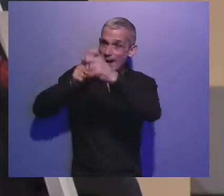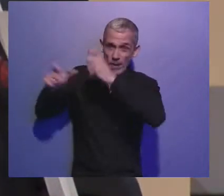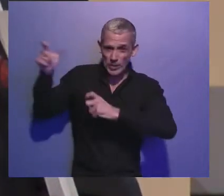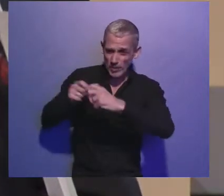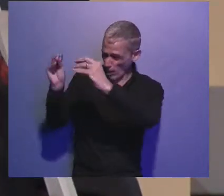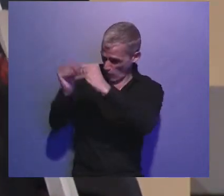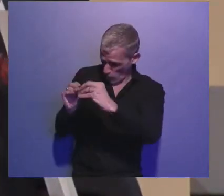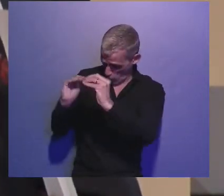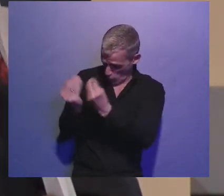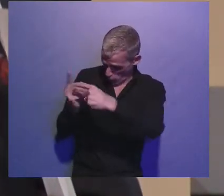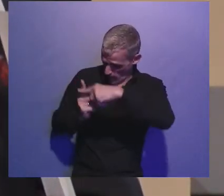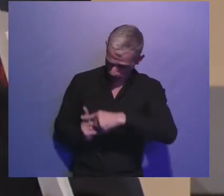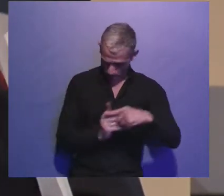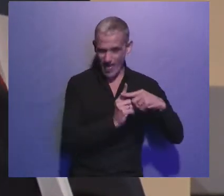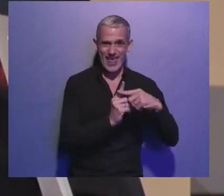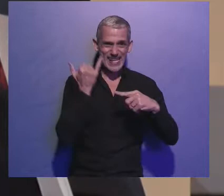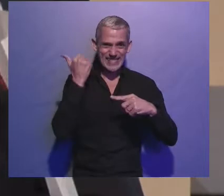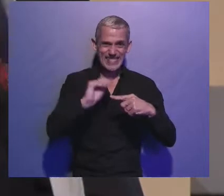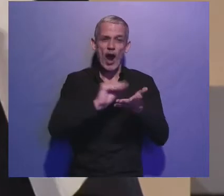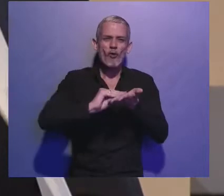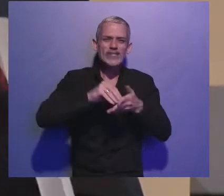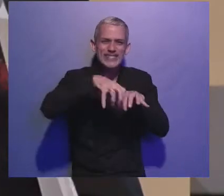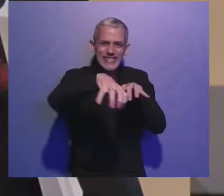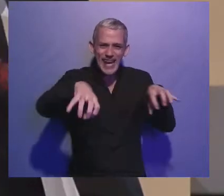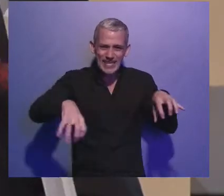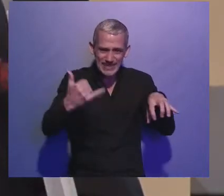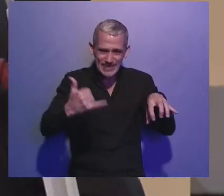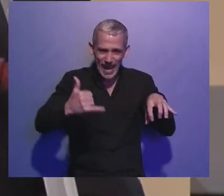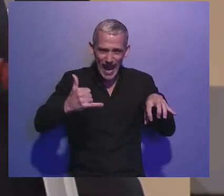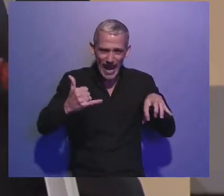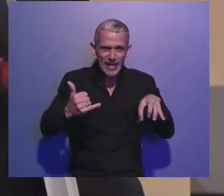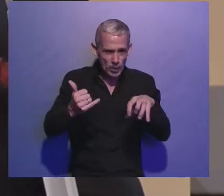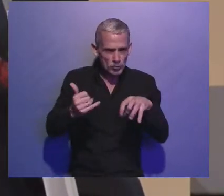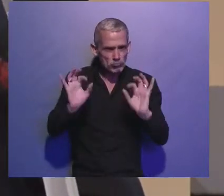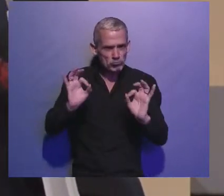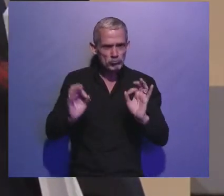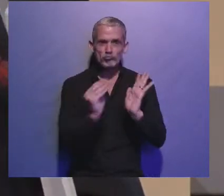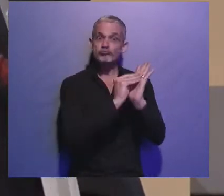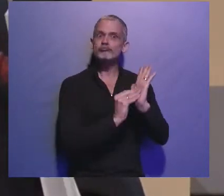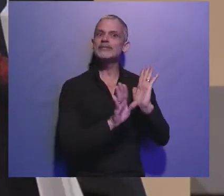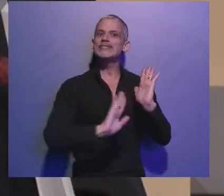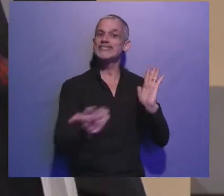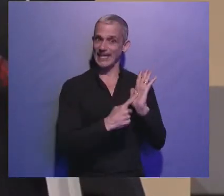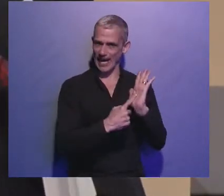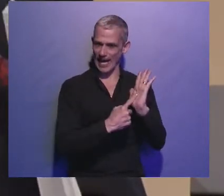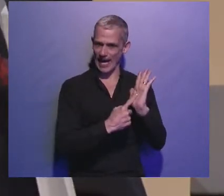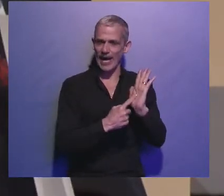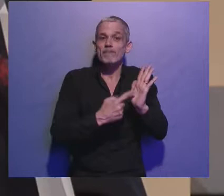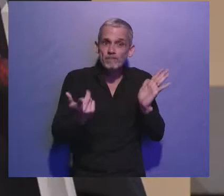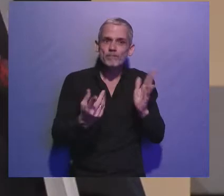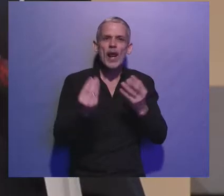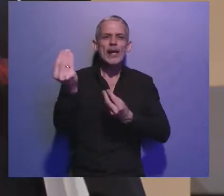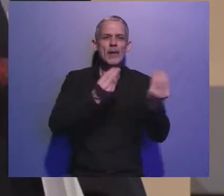replies from the citizens, and we systematized those results through the offices that I mentioned